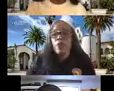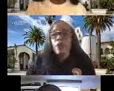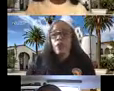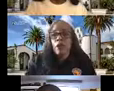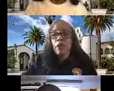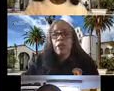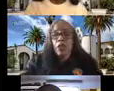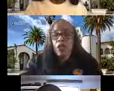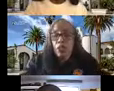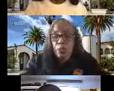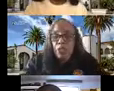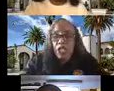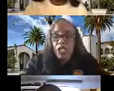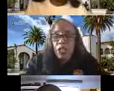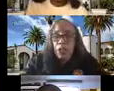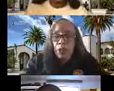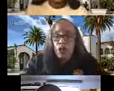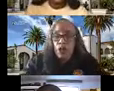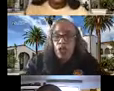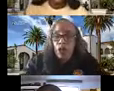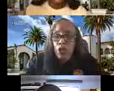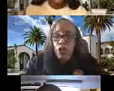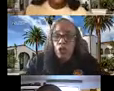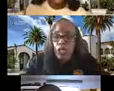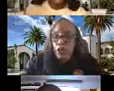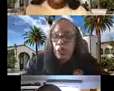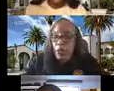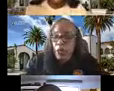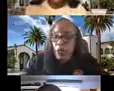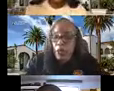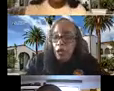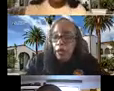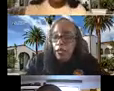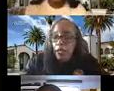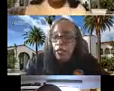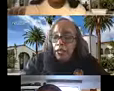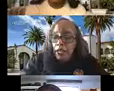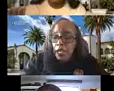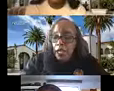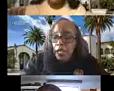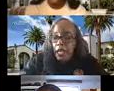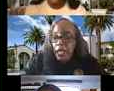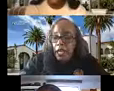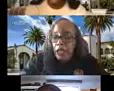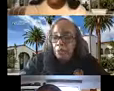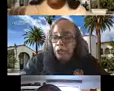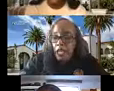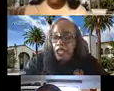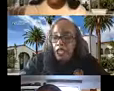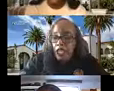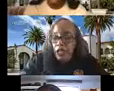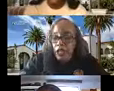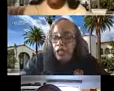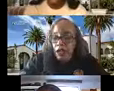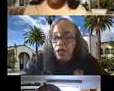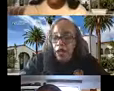workshop entitled We Persist, We Persevere, We Don't Give Up. And it is a